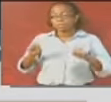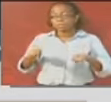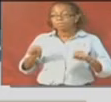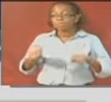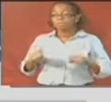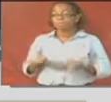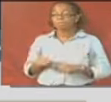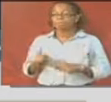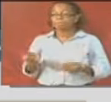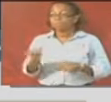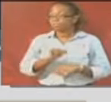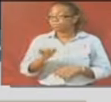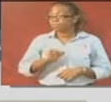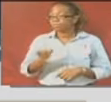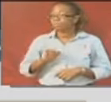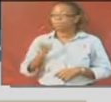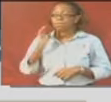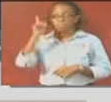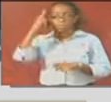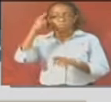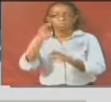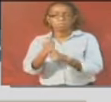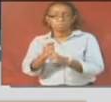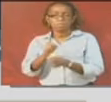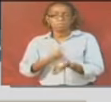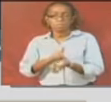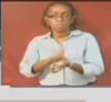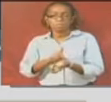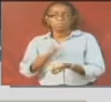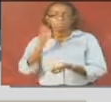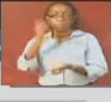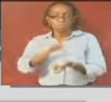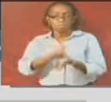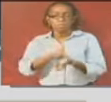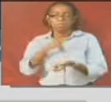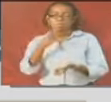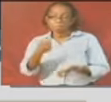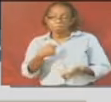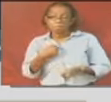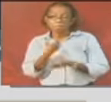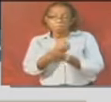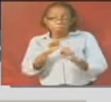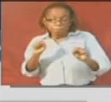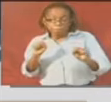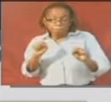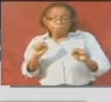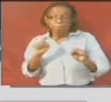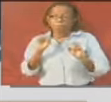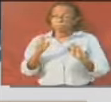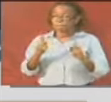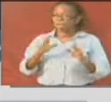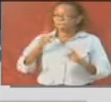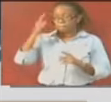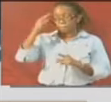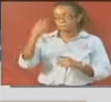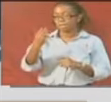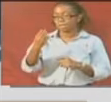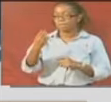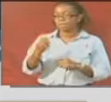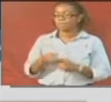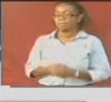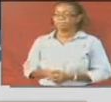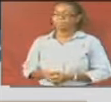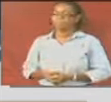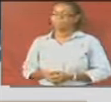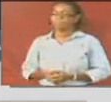who say that the vaccine is safe. And if people you know and whose opinions you value think that the vaccine is safe. It will also